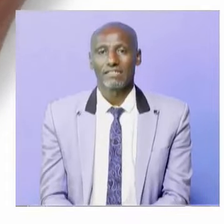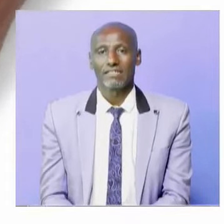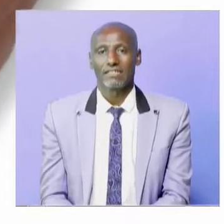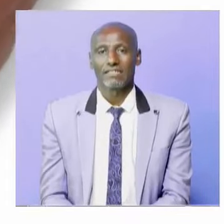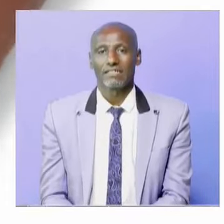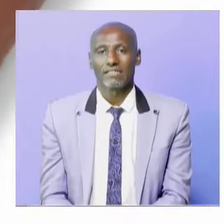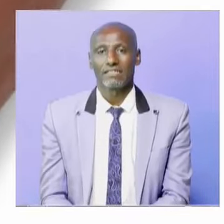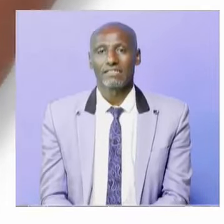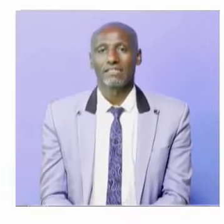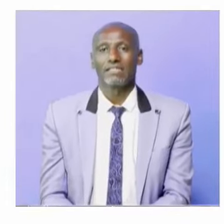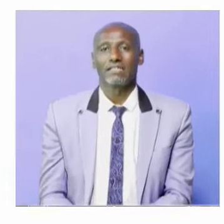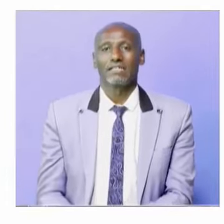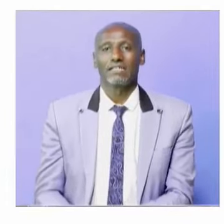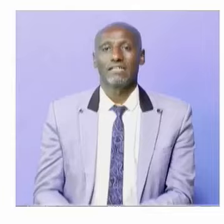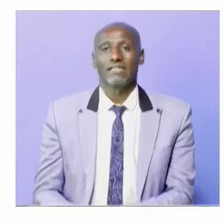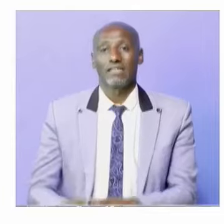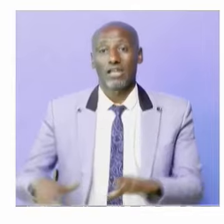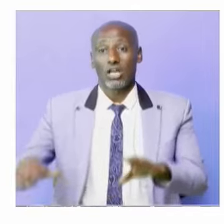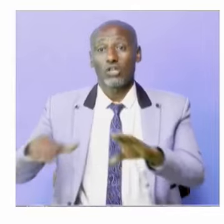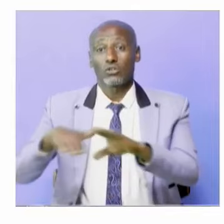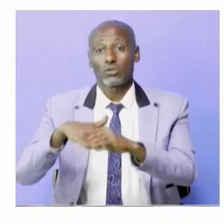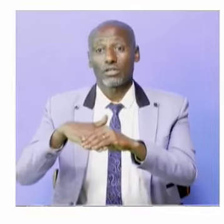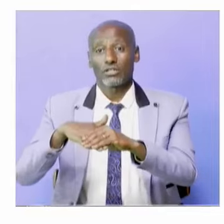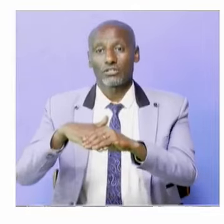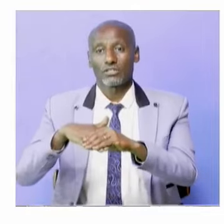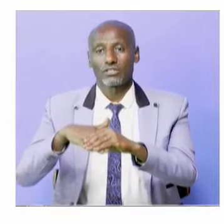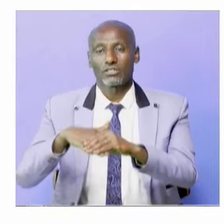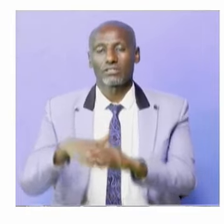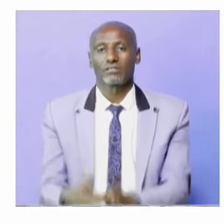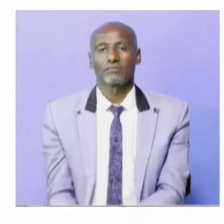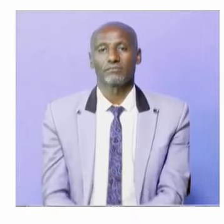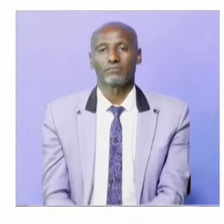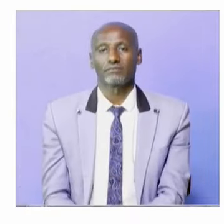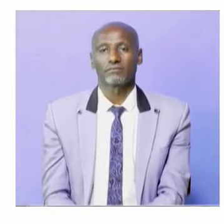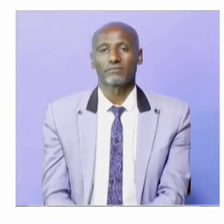introductions. And introductions.